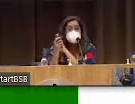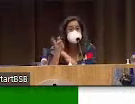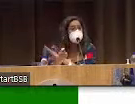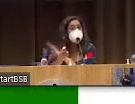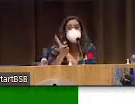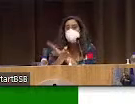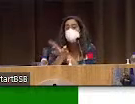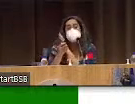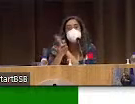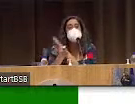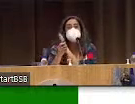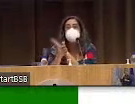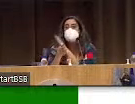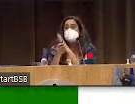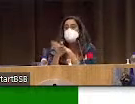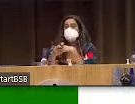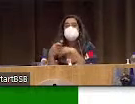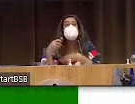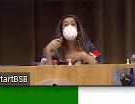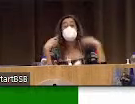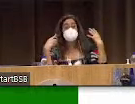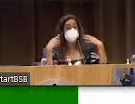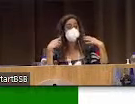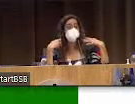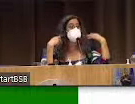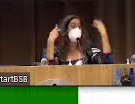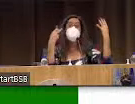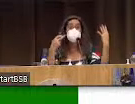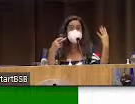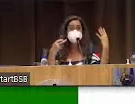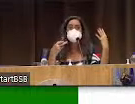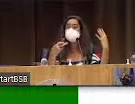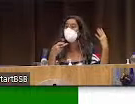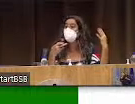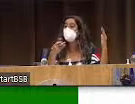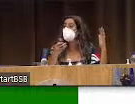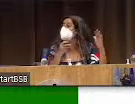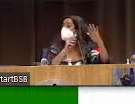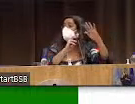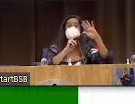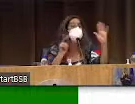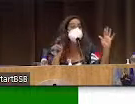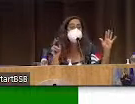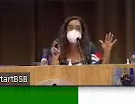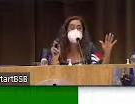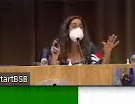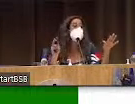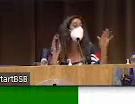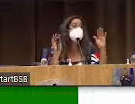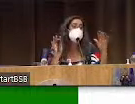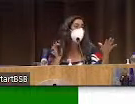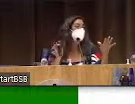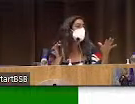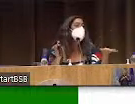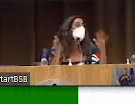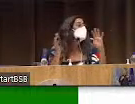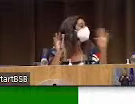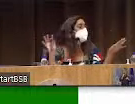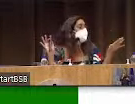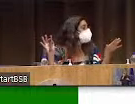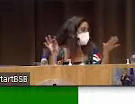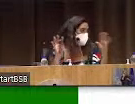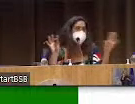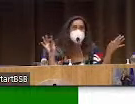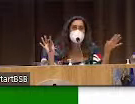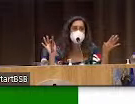from 2022, with the main symptoms were the respiratory symptoms, which we didn't have